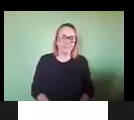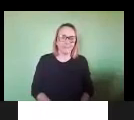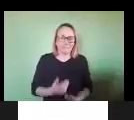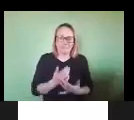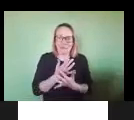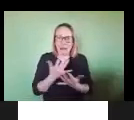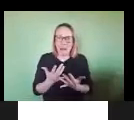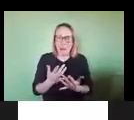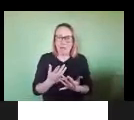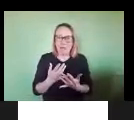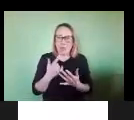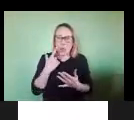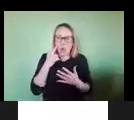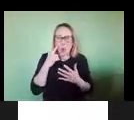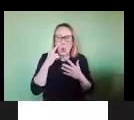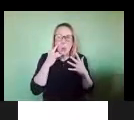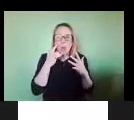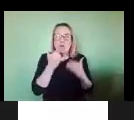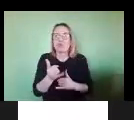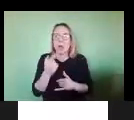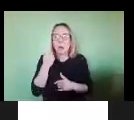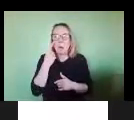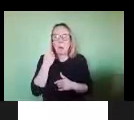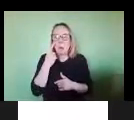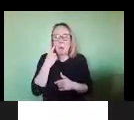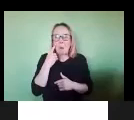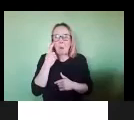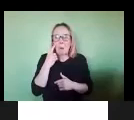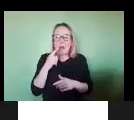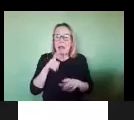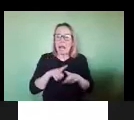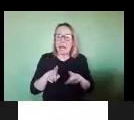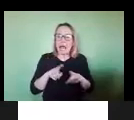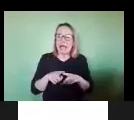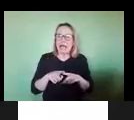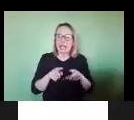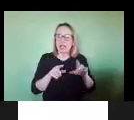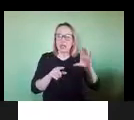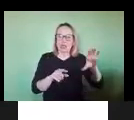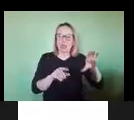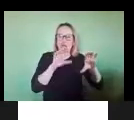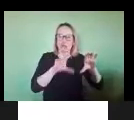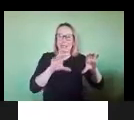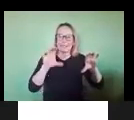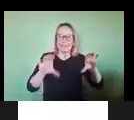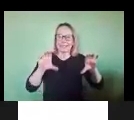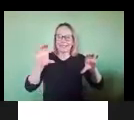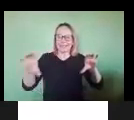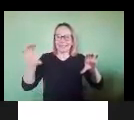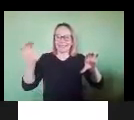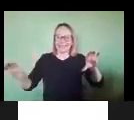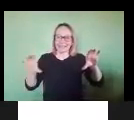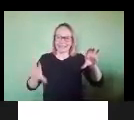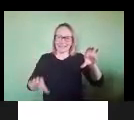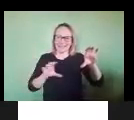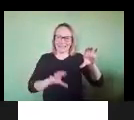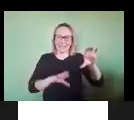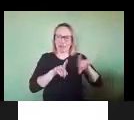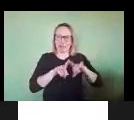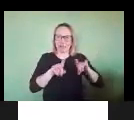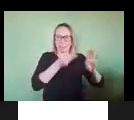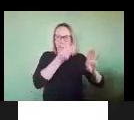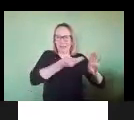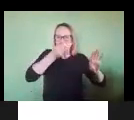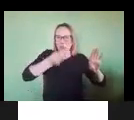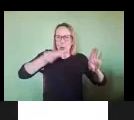trial and error where we would try to like pass things between the screens or pass a dance move down a column.